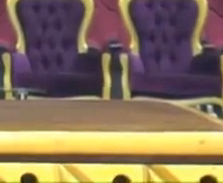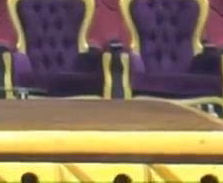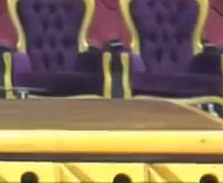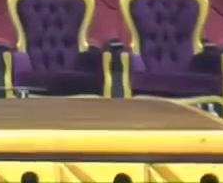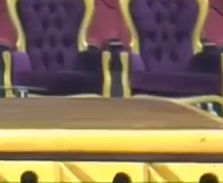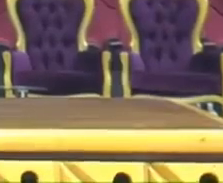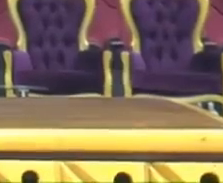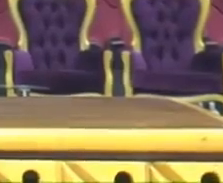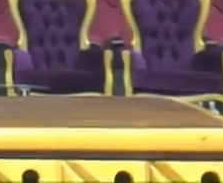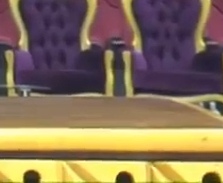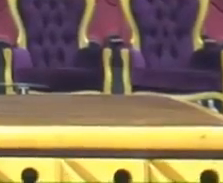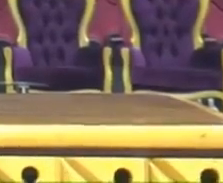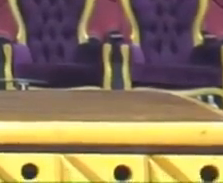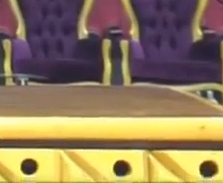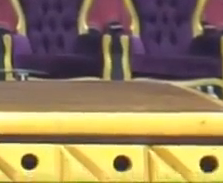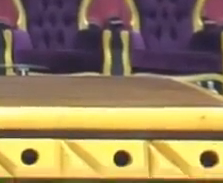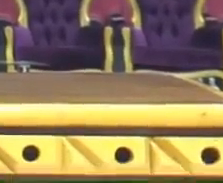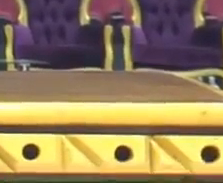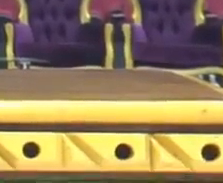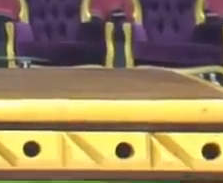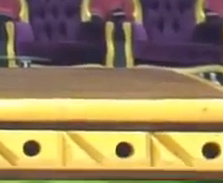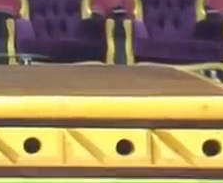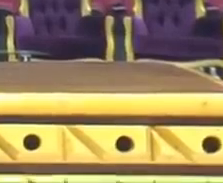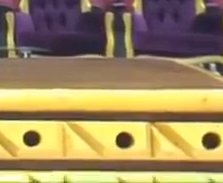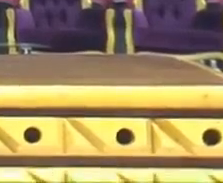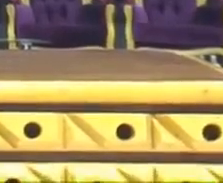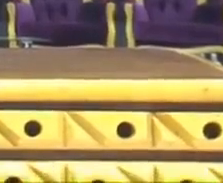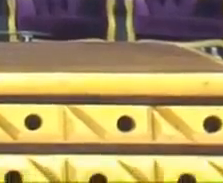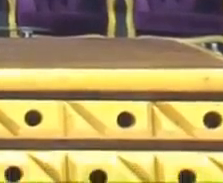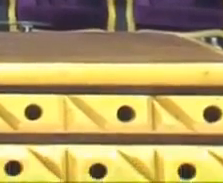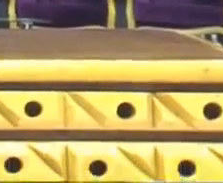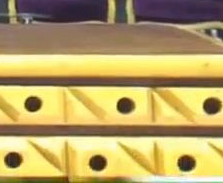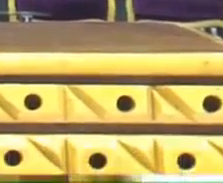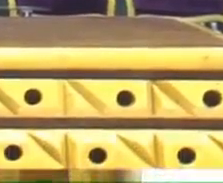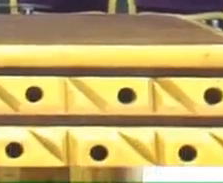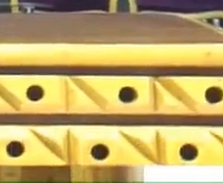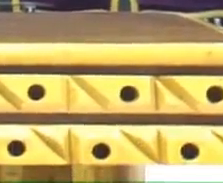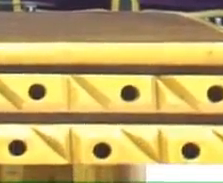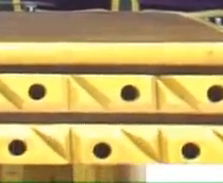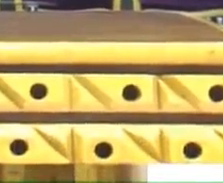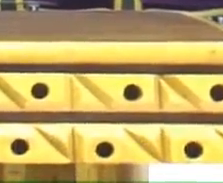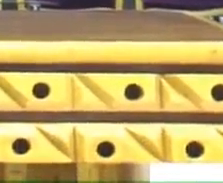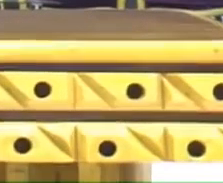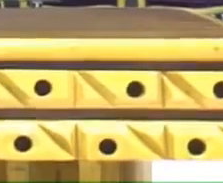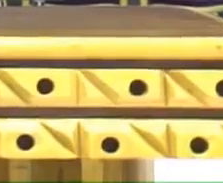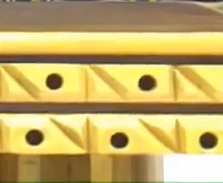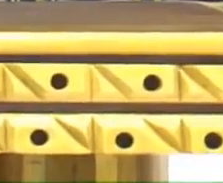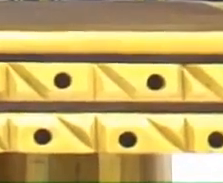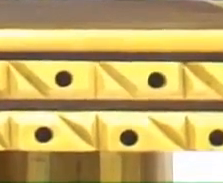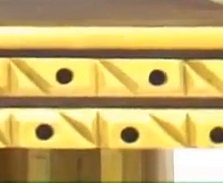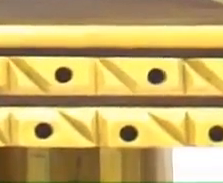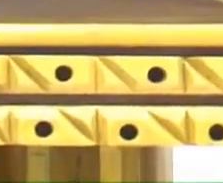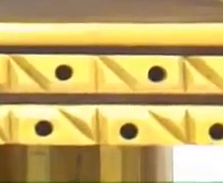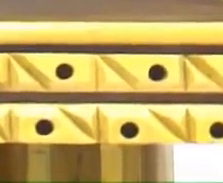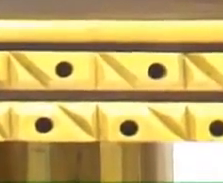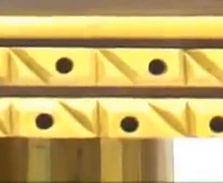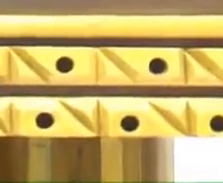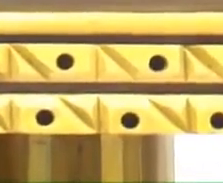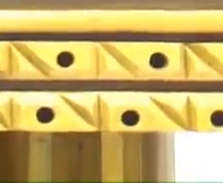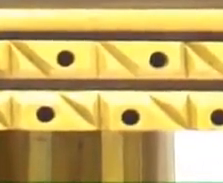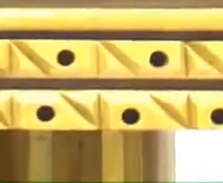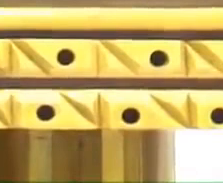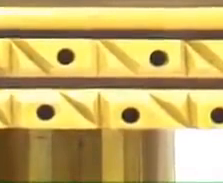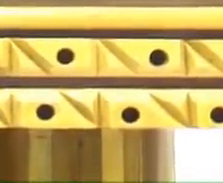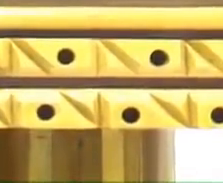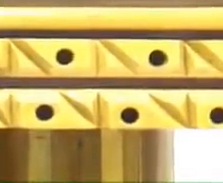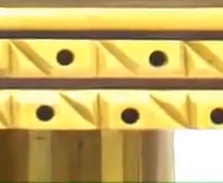straightway the damsel arose and walked, for she was of the age of 12 years, and